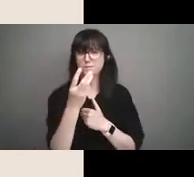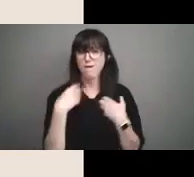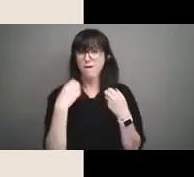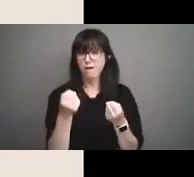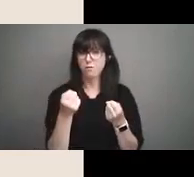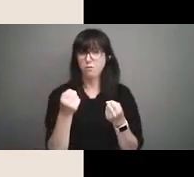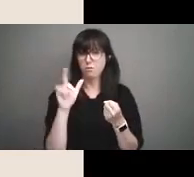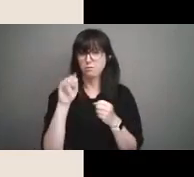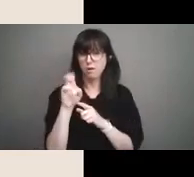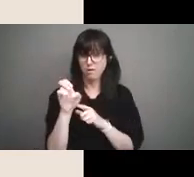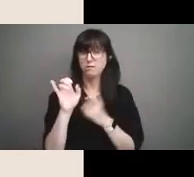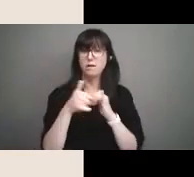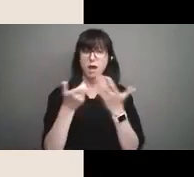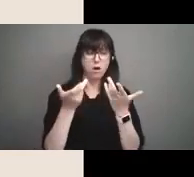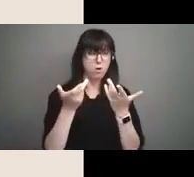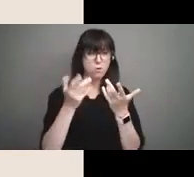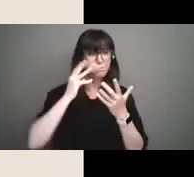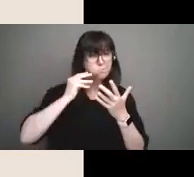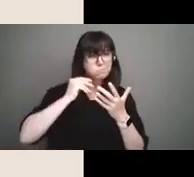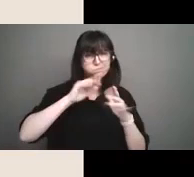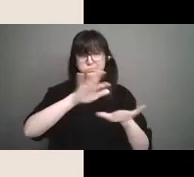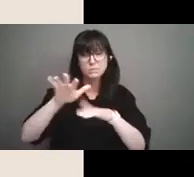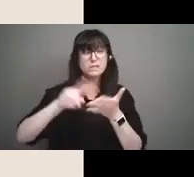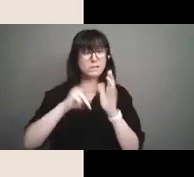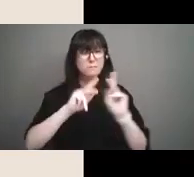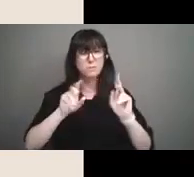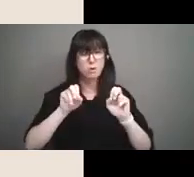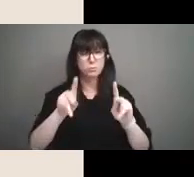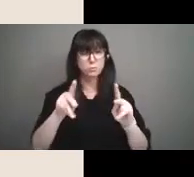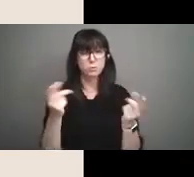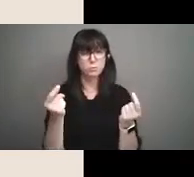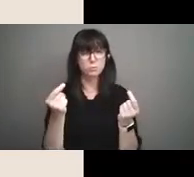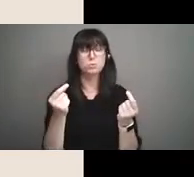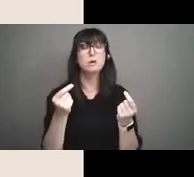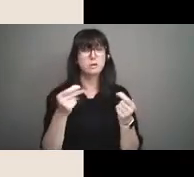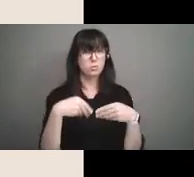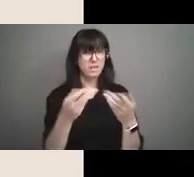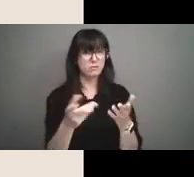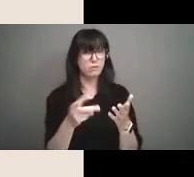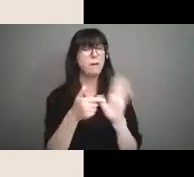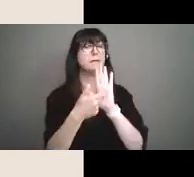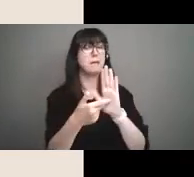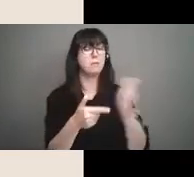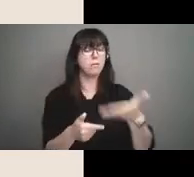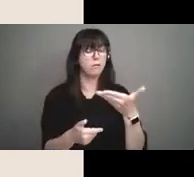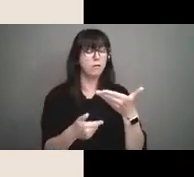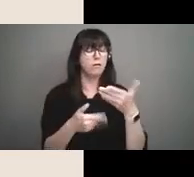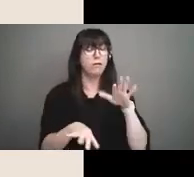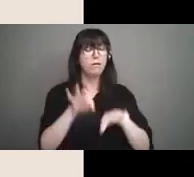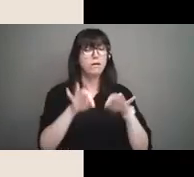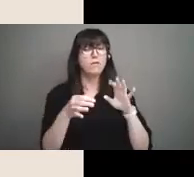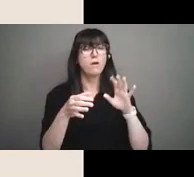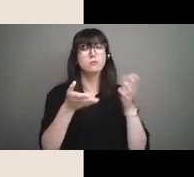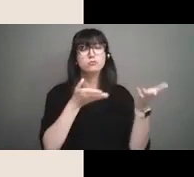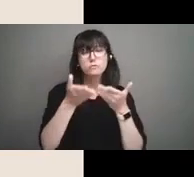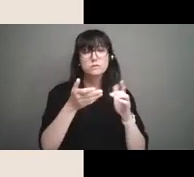a system, a navigation experiential. So people actually got a chance to work through a case study and try to find some services within their own